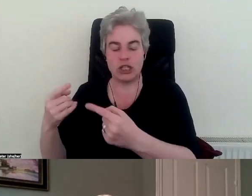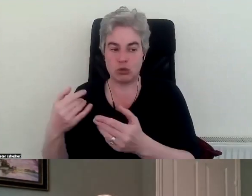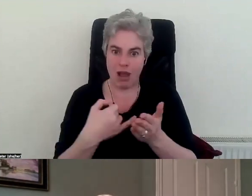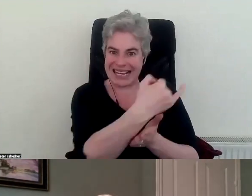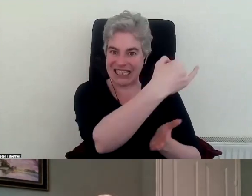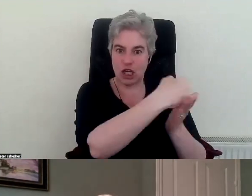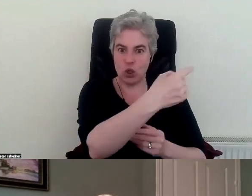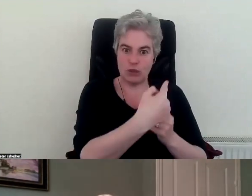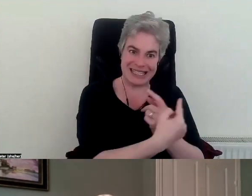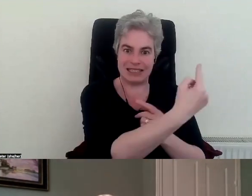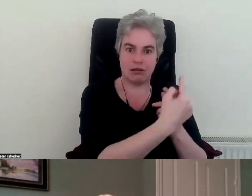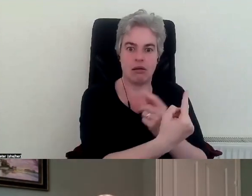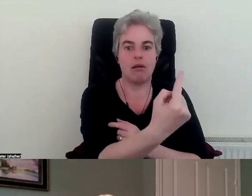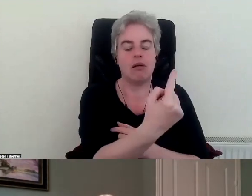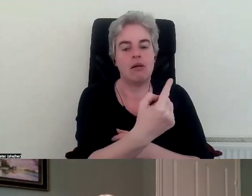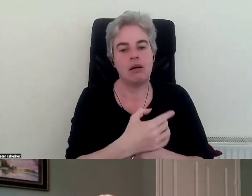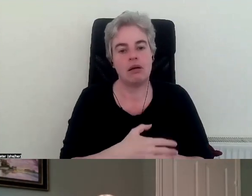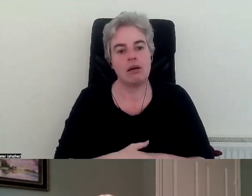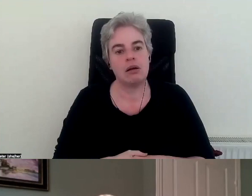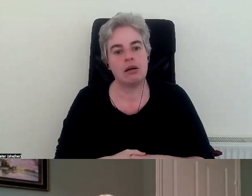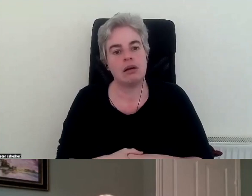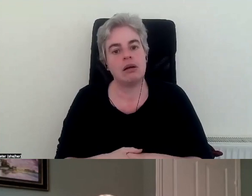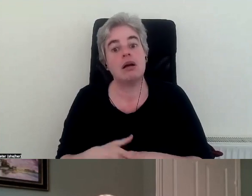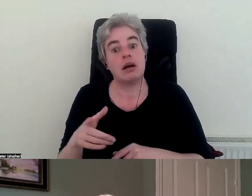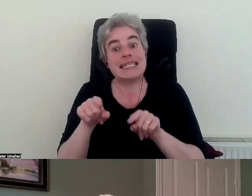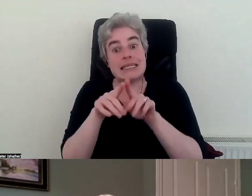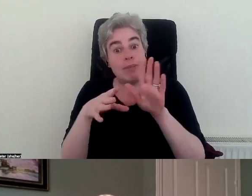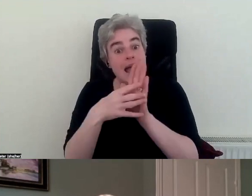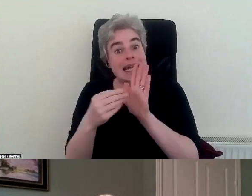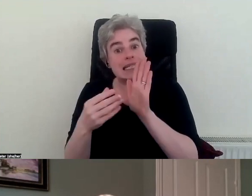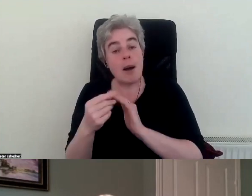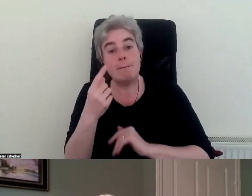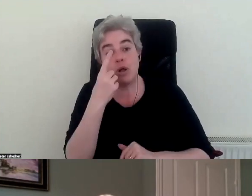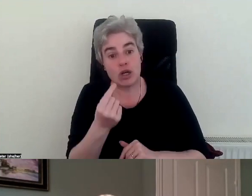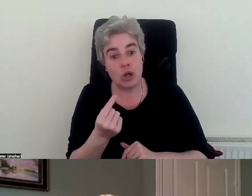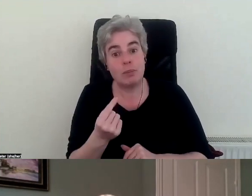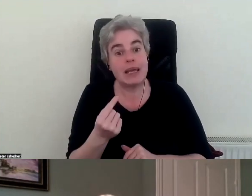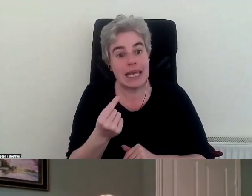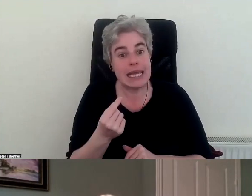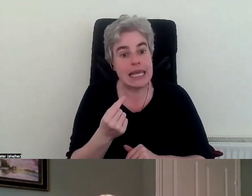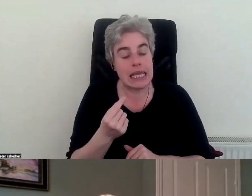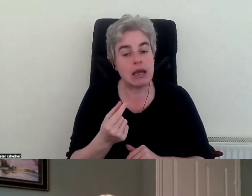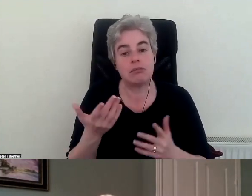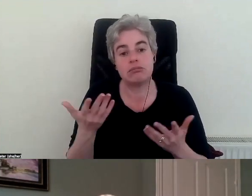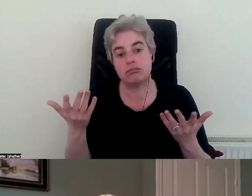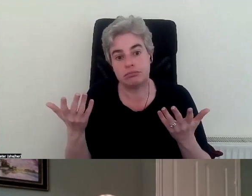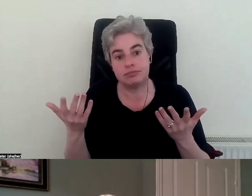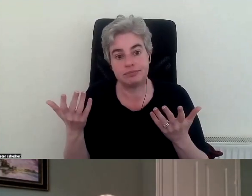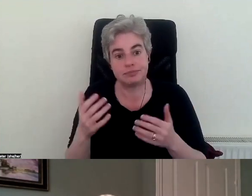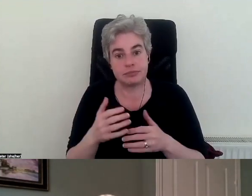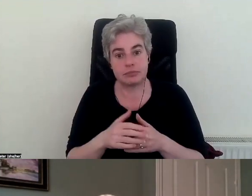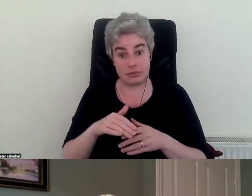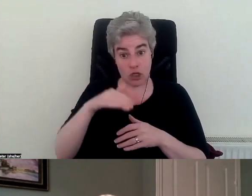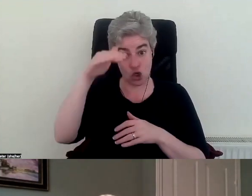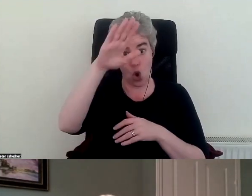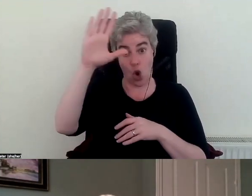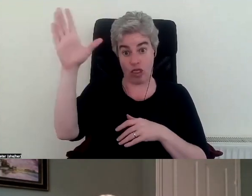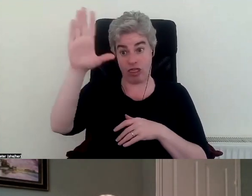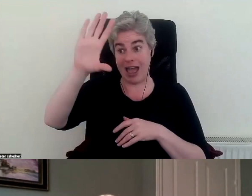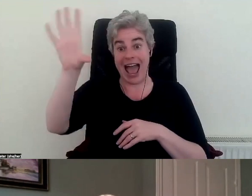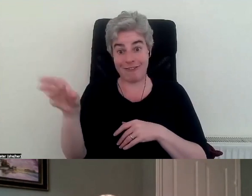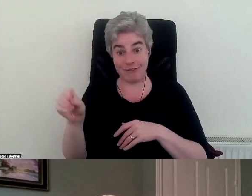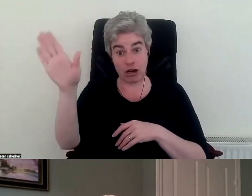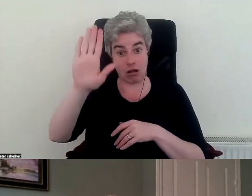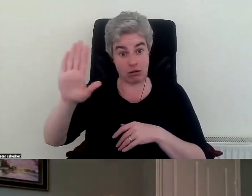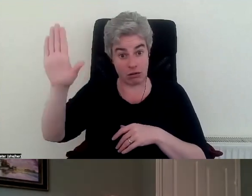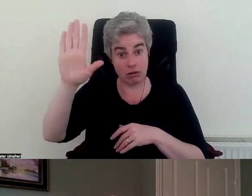key point that I wish to, and similar examples could be elicited from even in the North African